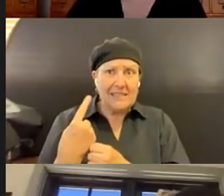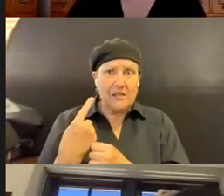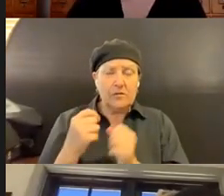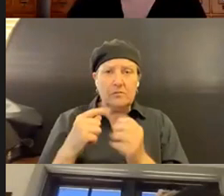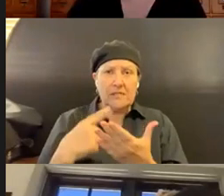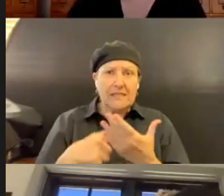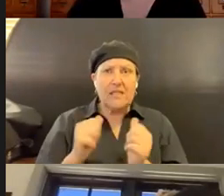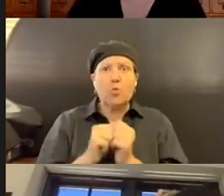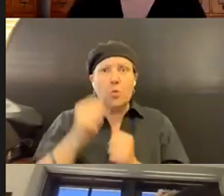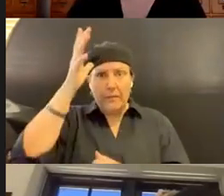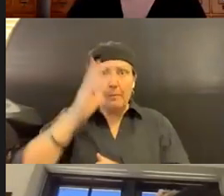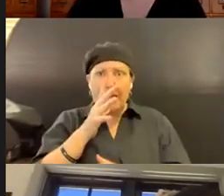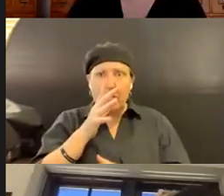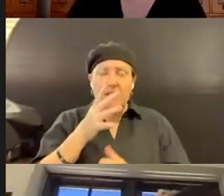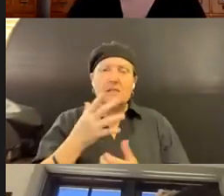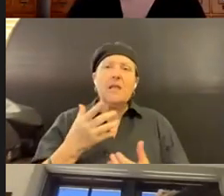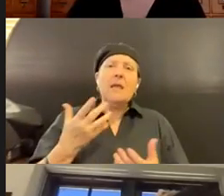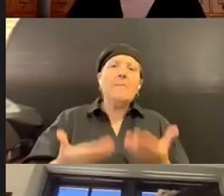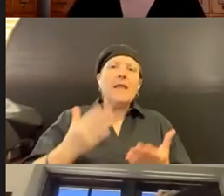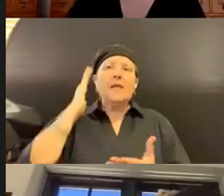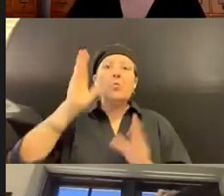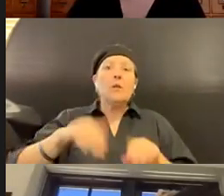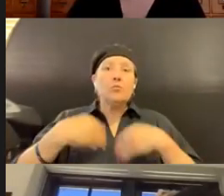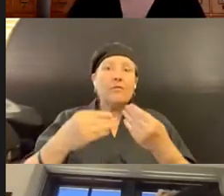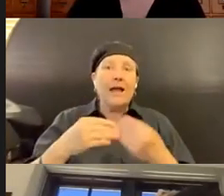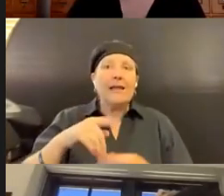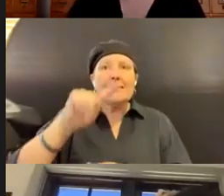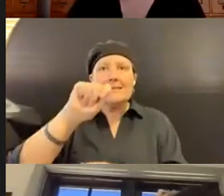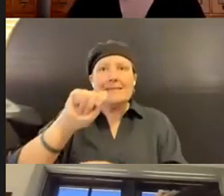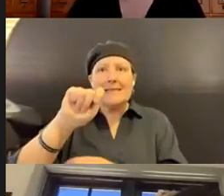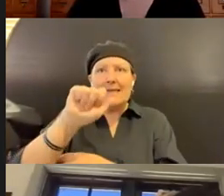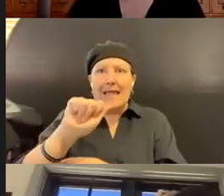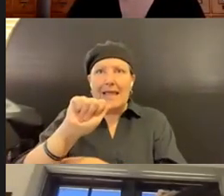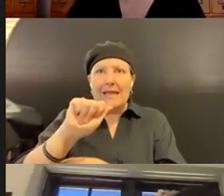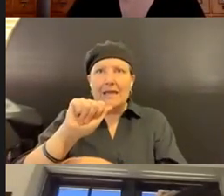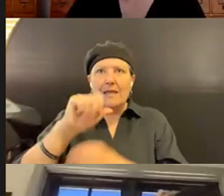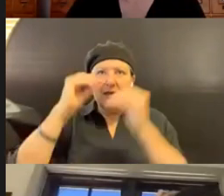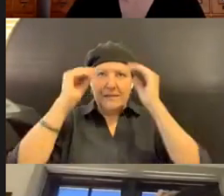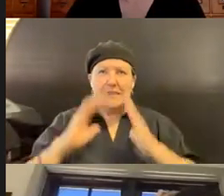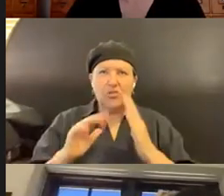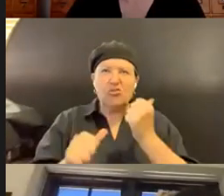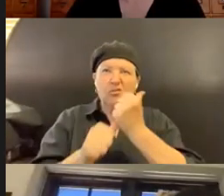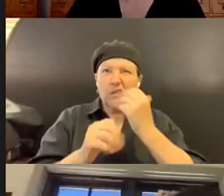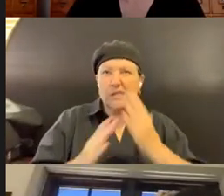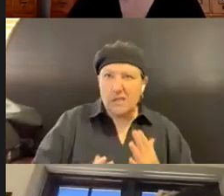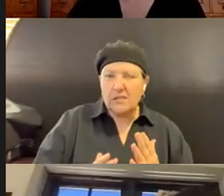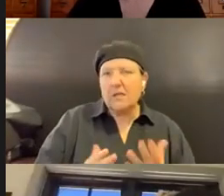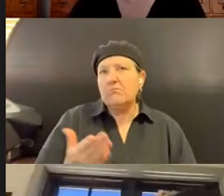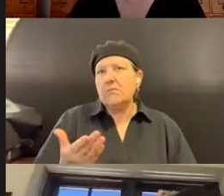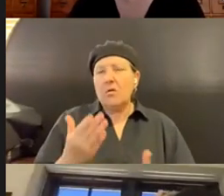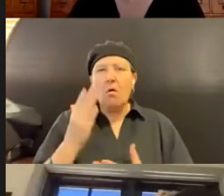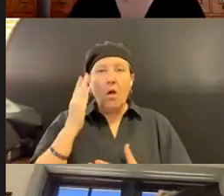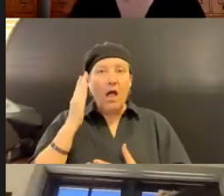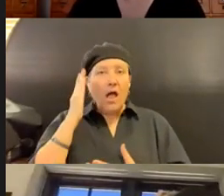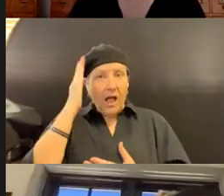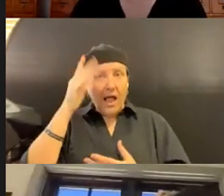and potentially maybe even 2 TAs to provide some like additional support. So I'm going to honor that commitment